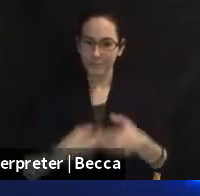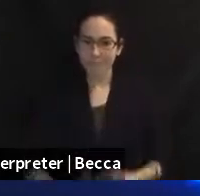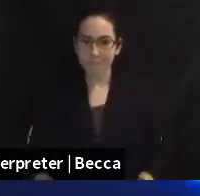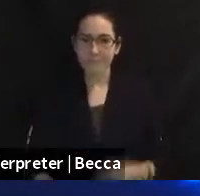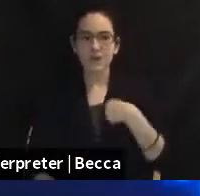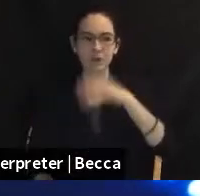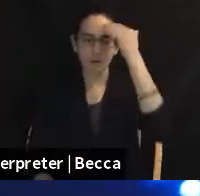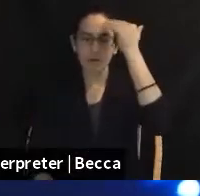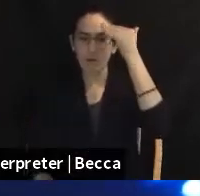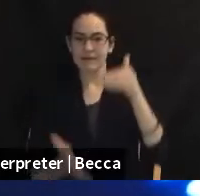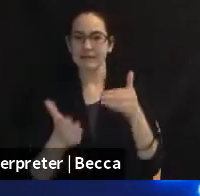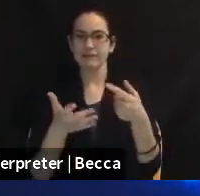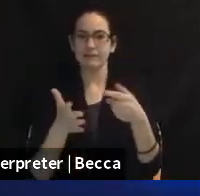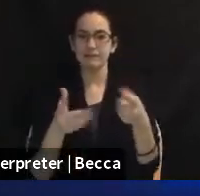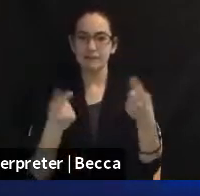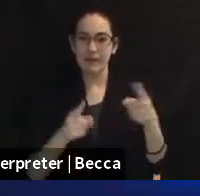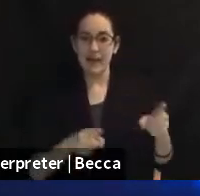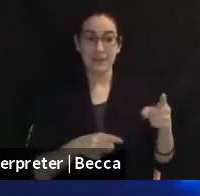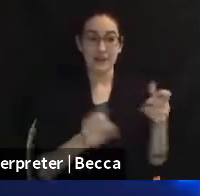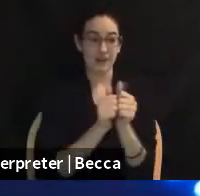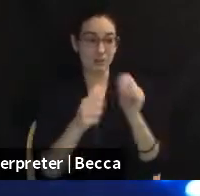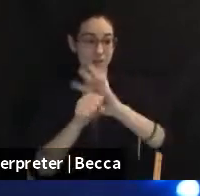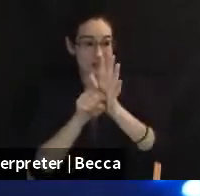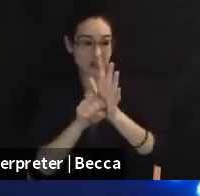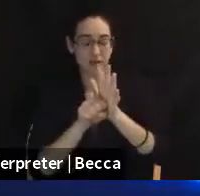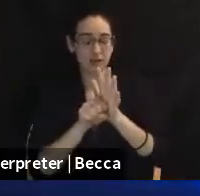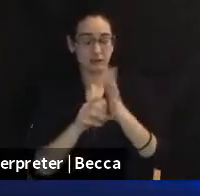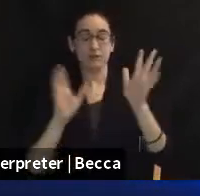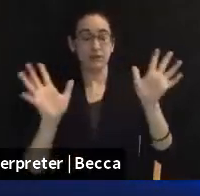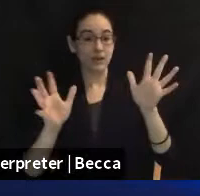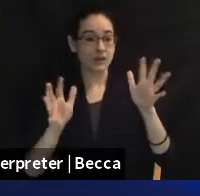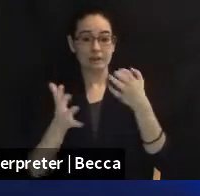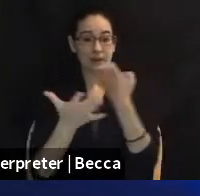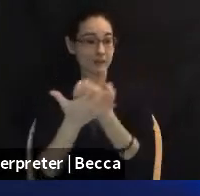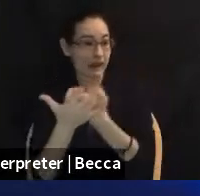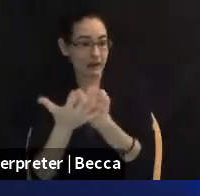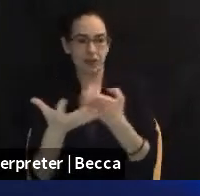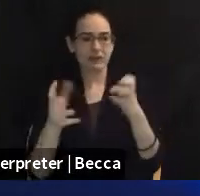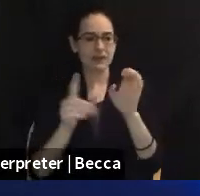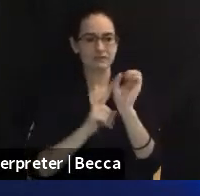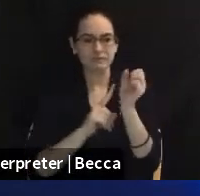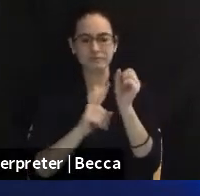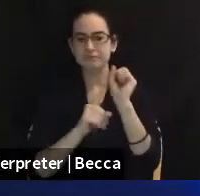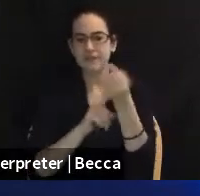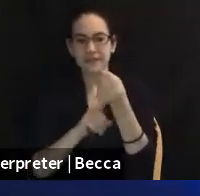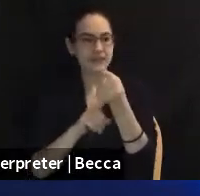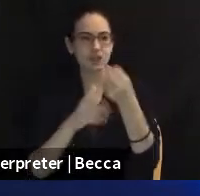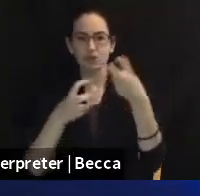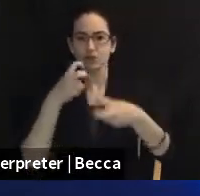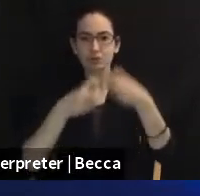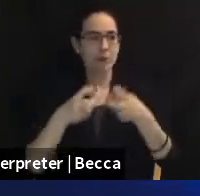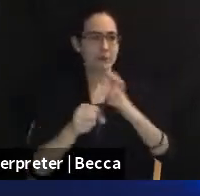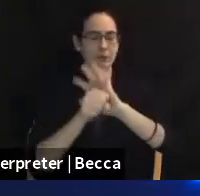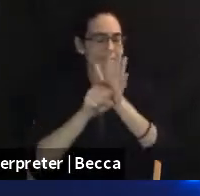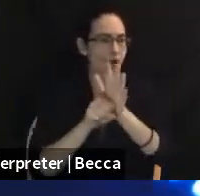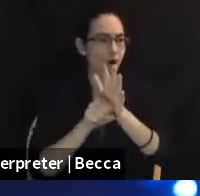on, and then the pandemic hit, and forget it. It's election year, and we have economic issues, and there's social unrest, and COVID or